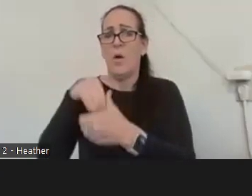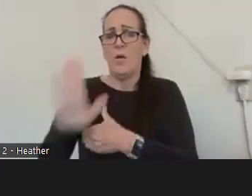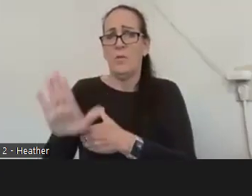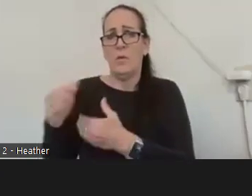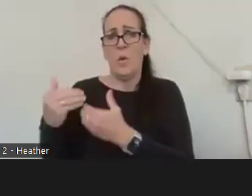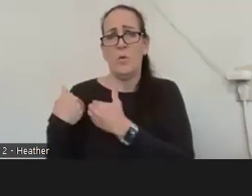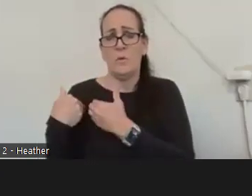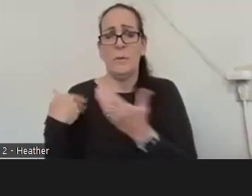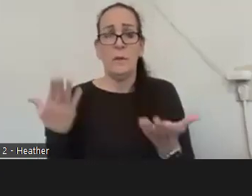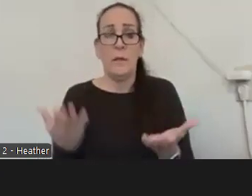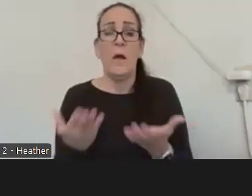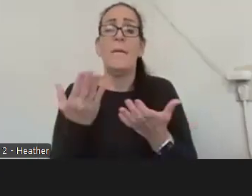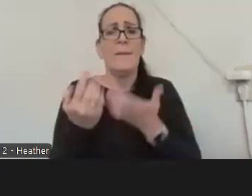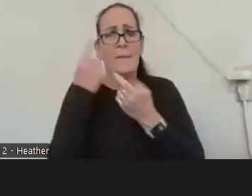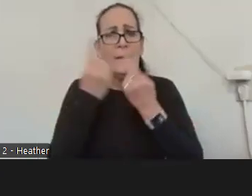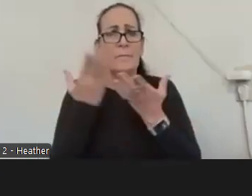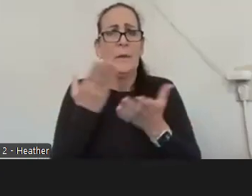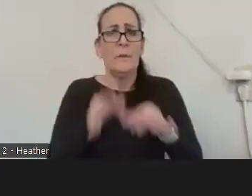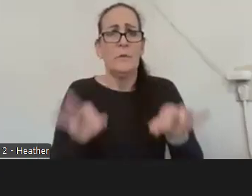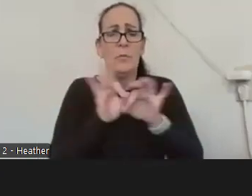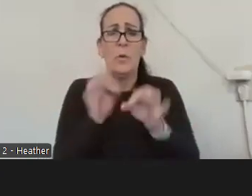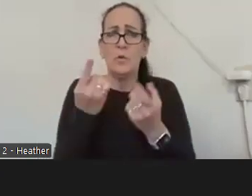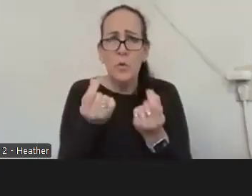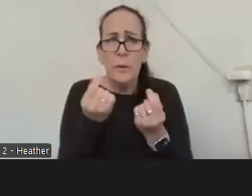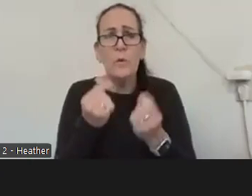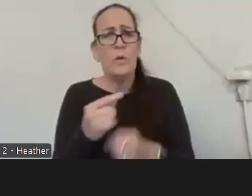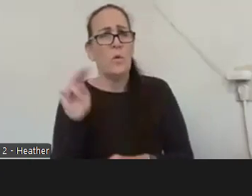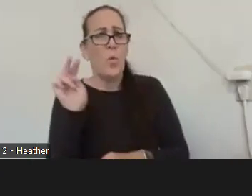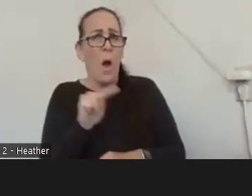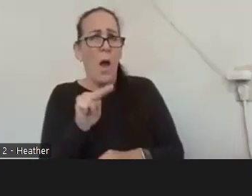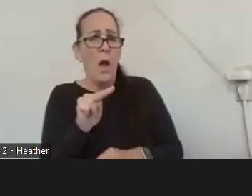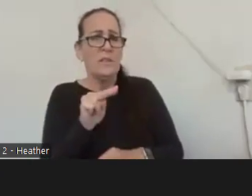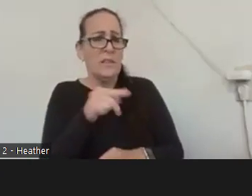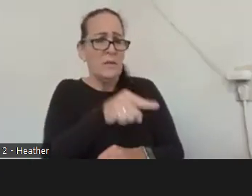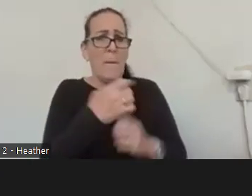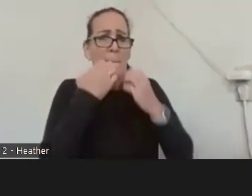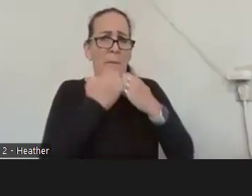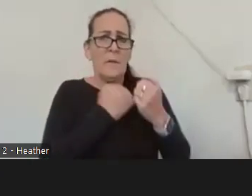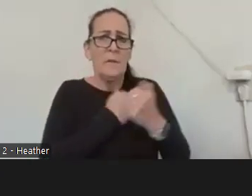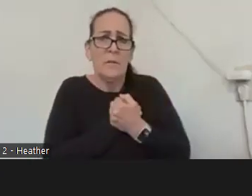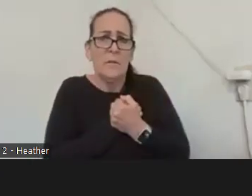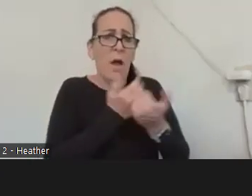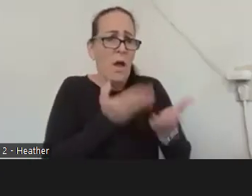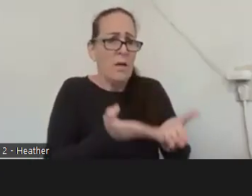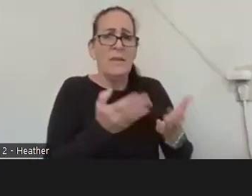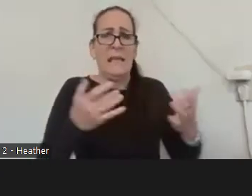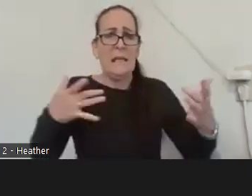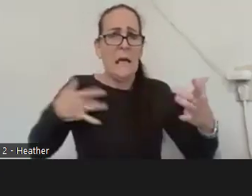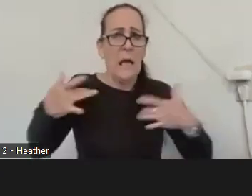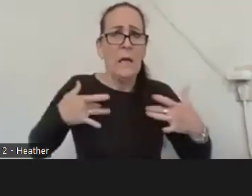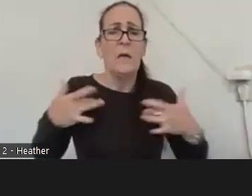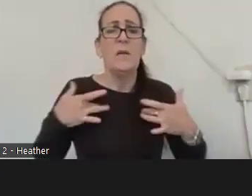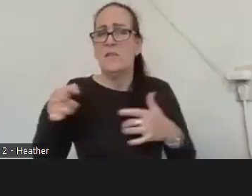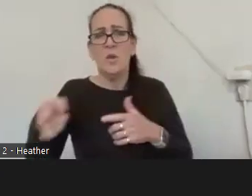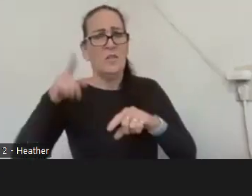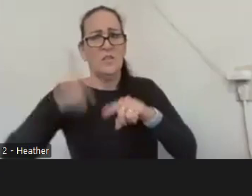extent is observing someone you care about distressed for something you cannot directly control, upsetting and